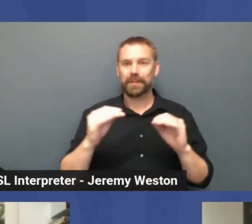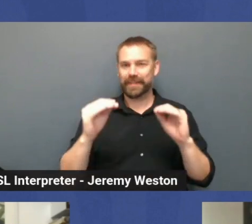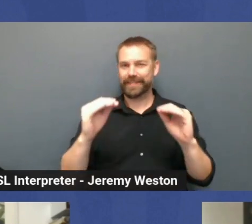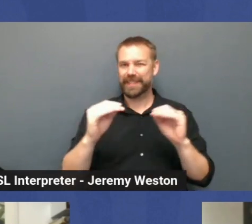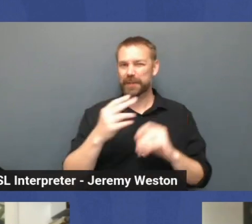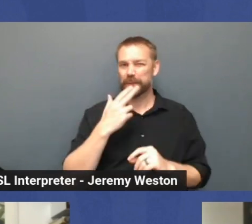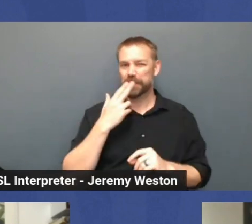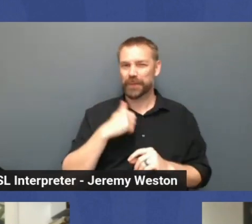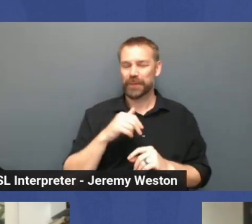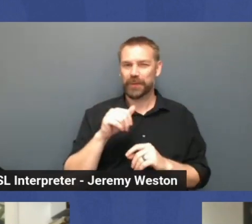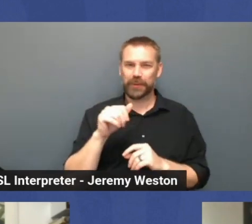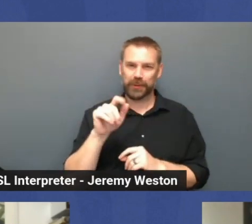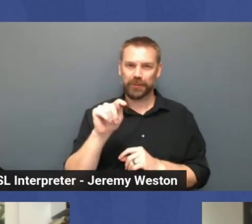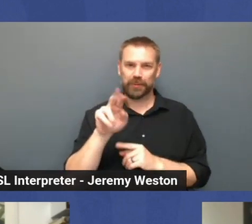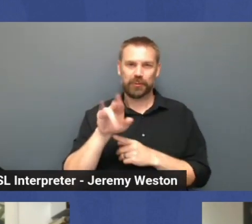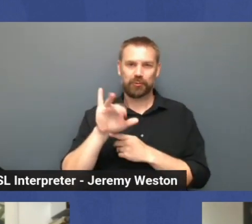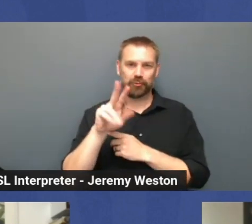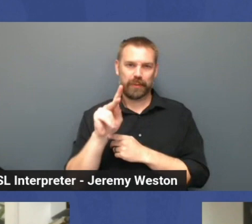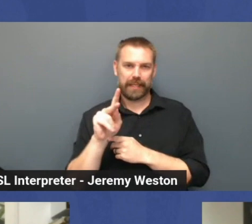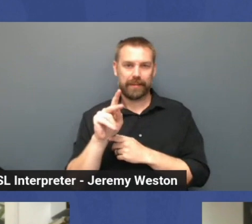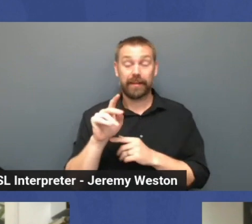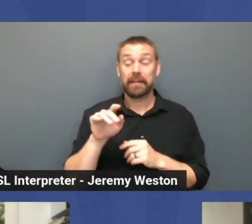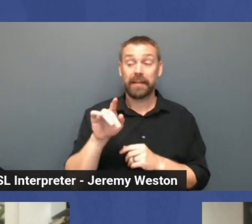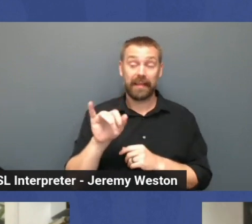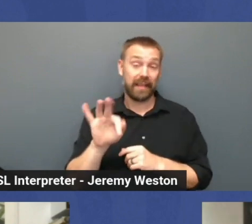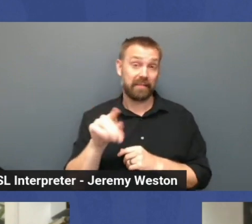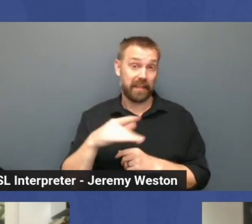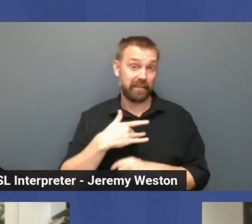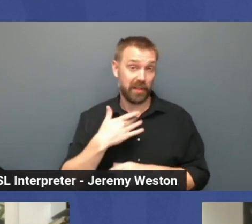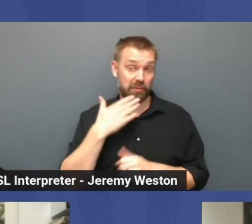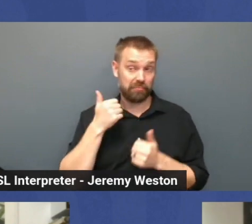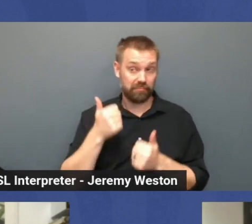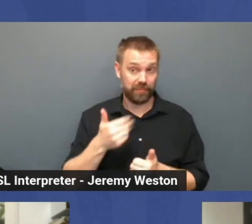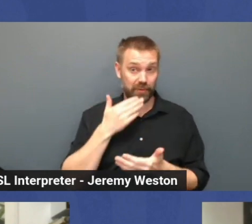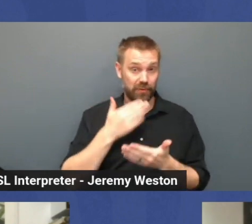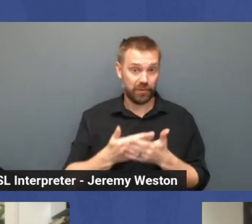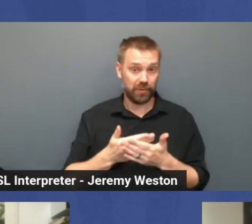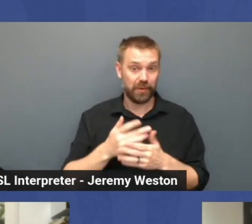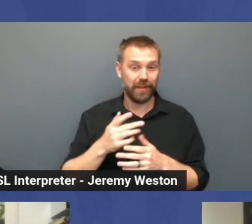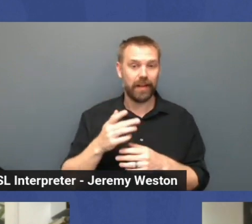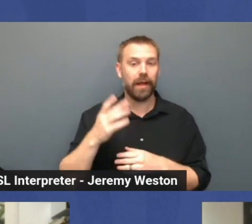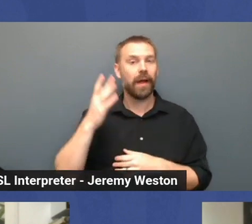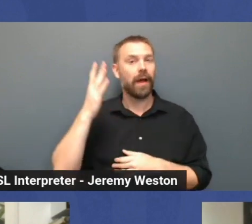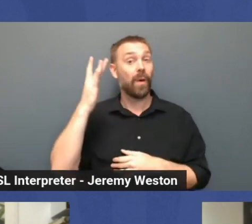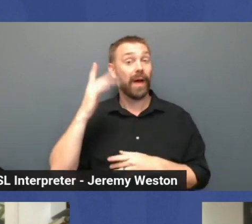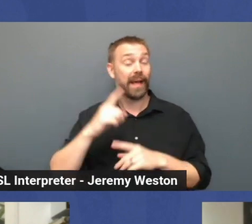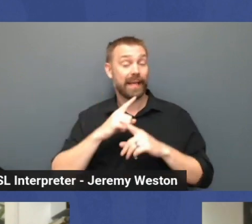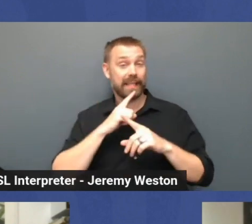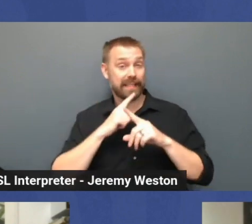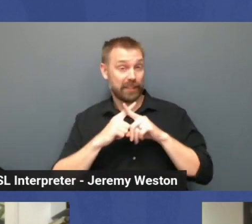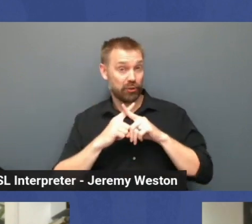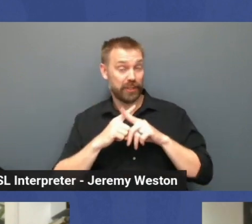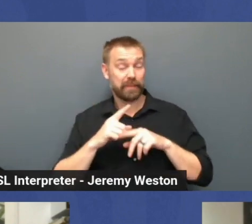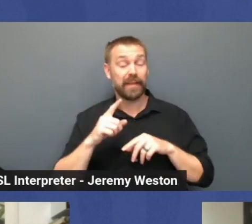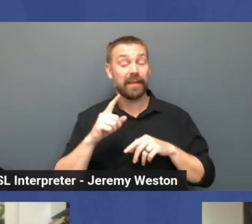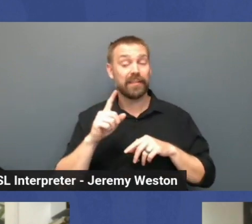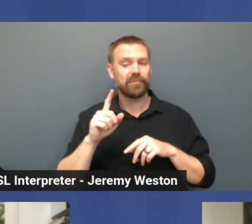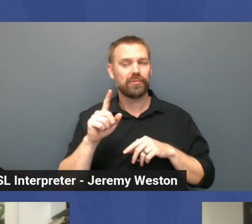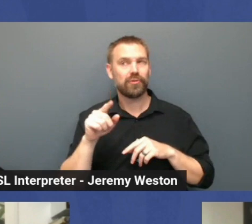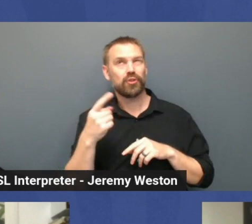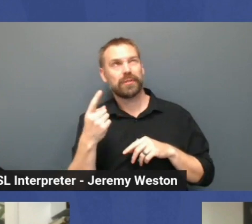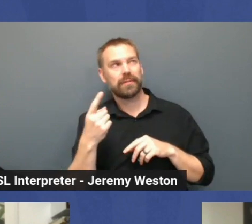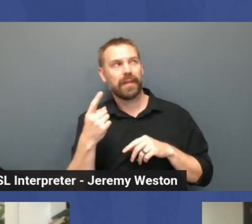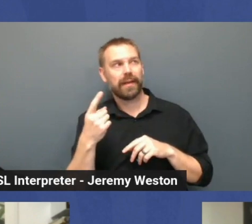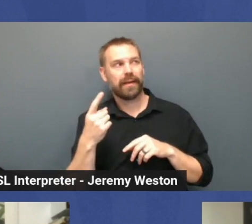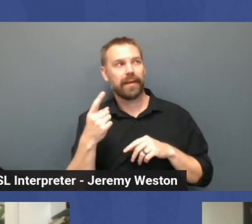trick to check if somebody is feeling good about themselves, because I think censorship is not just done in a way that's like